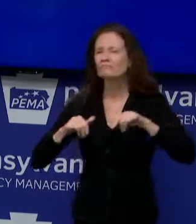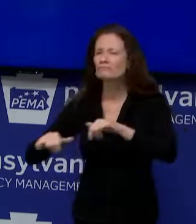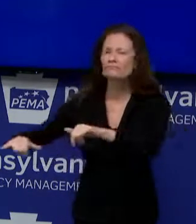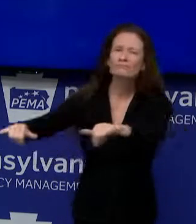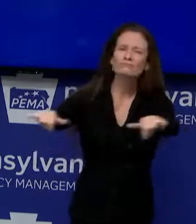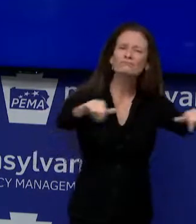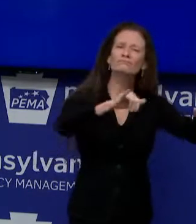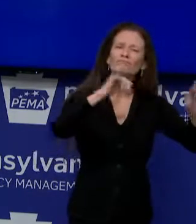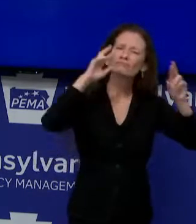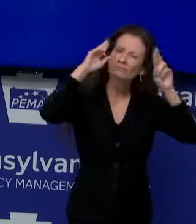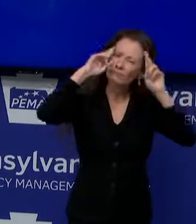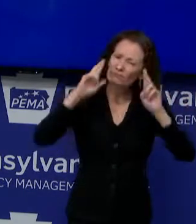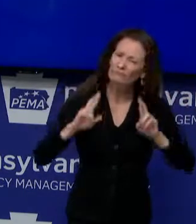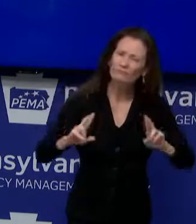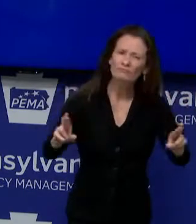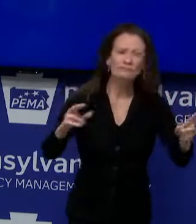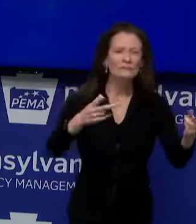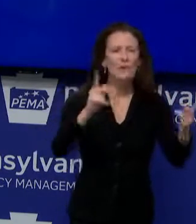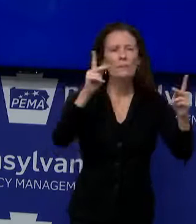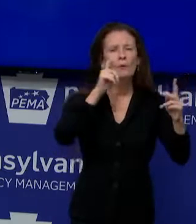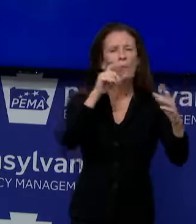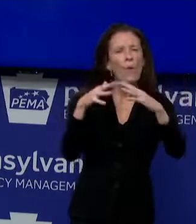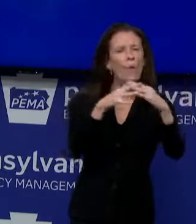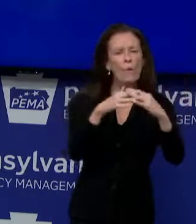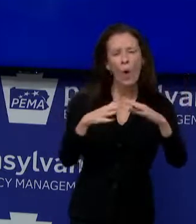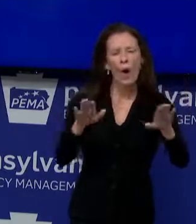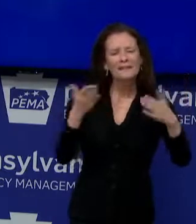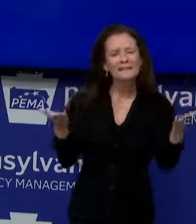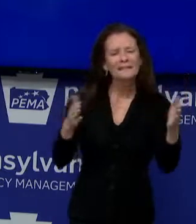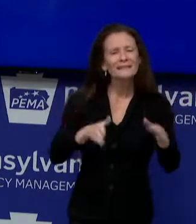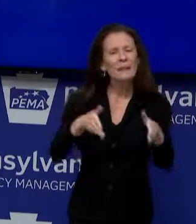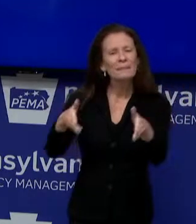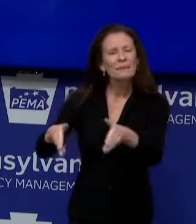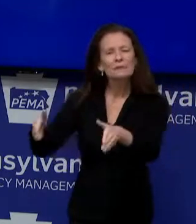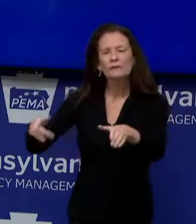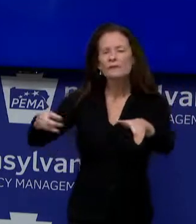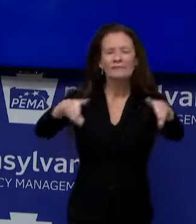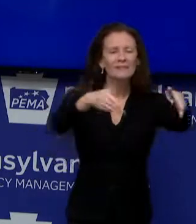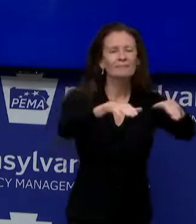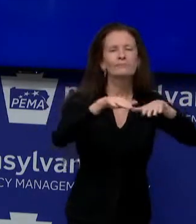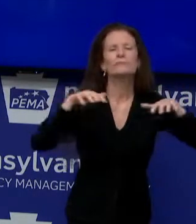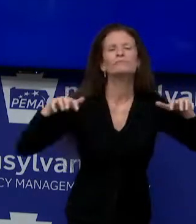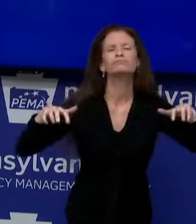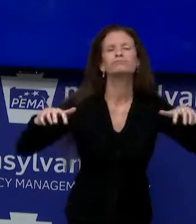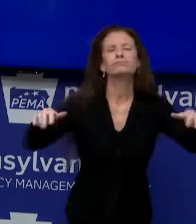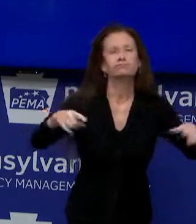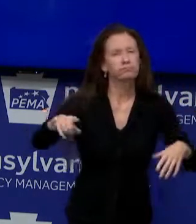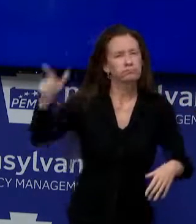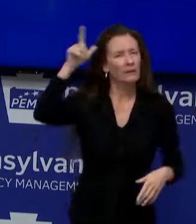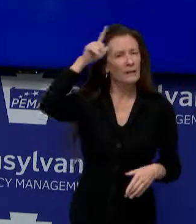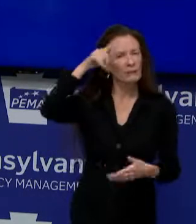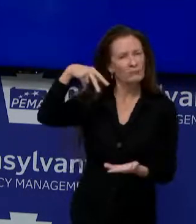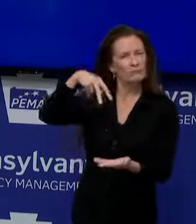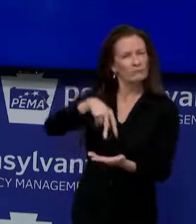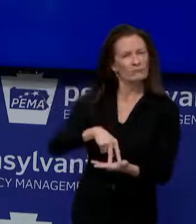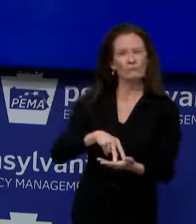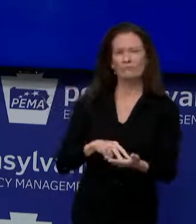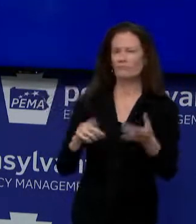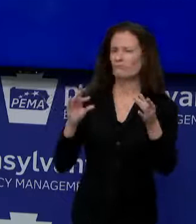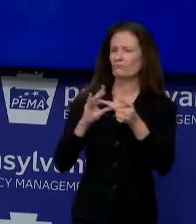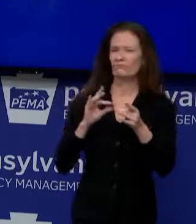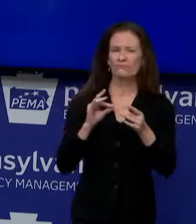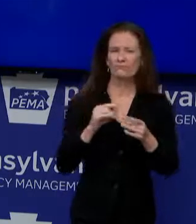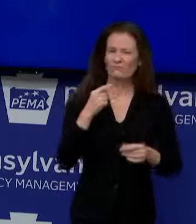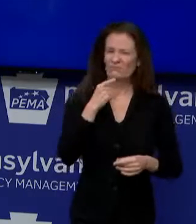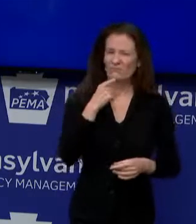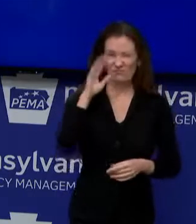in the Battle of Gettysburg were laid to rest. But as Lincoln pointed out, the people who really consecrated that battlefield,